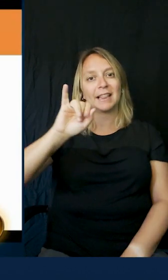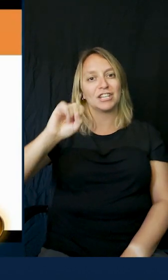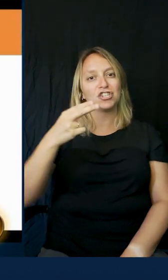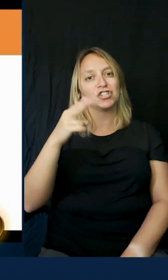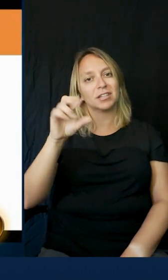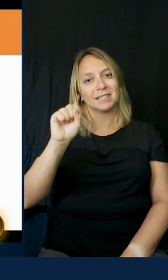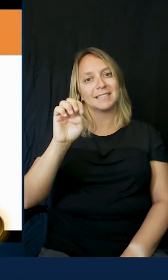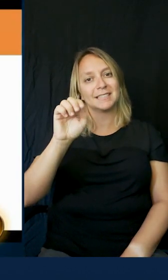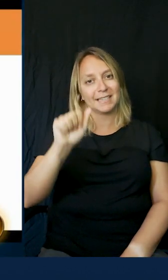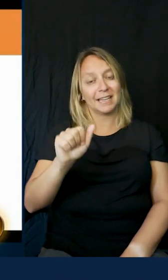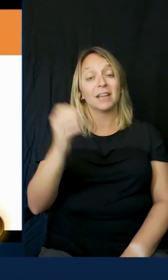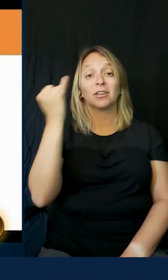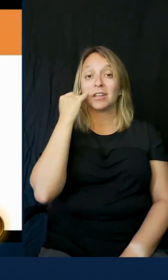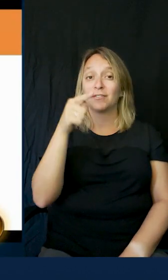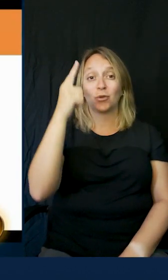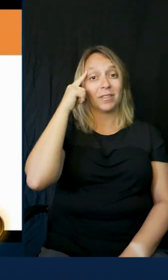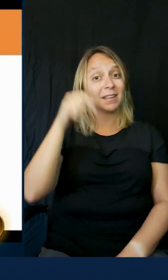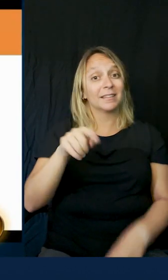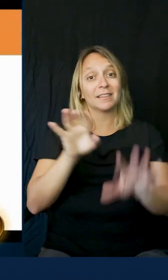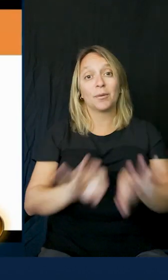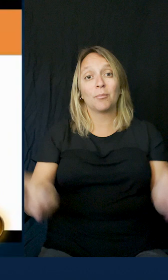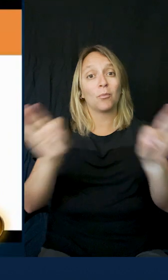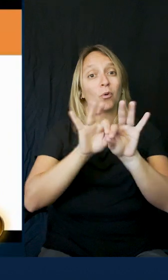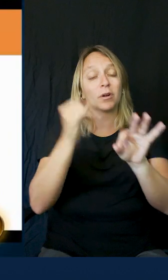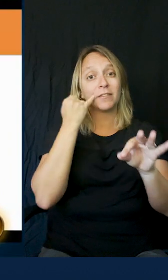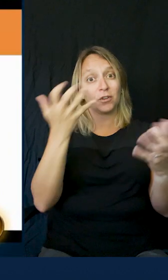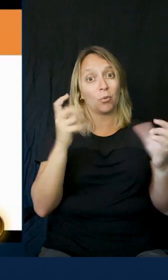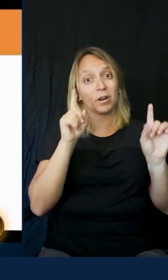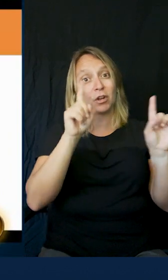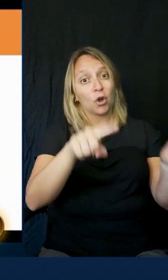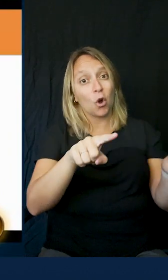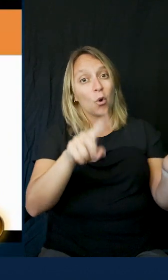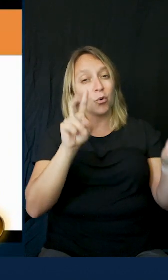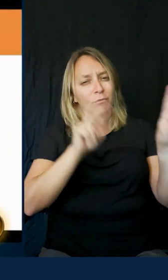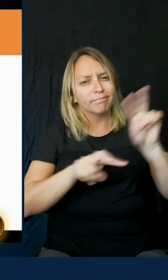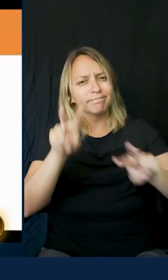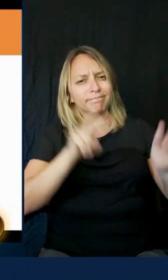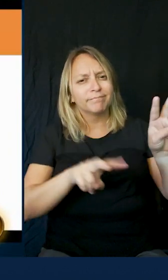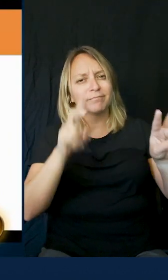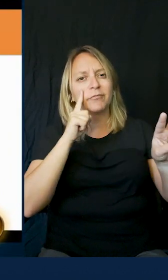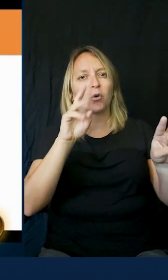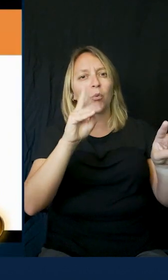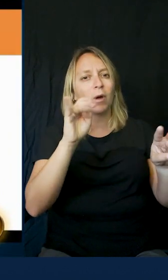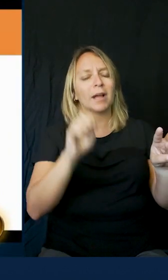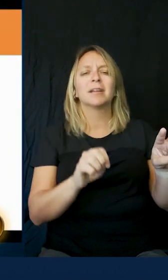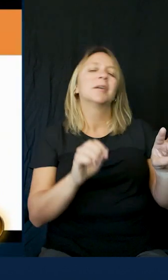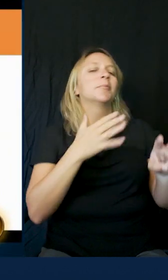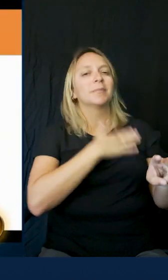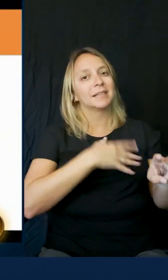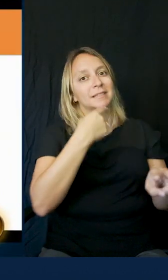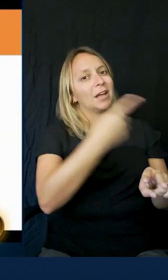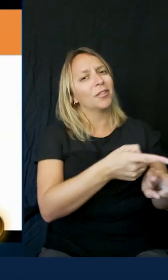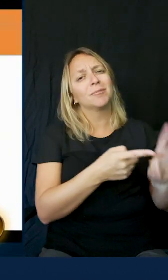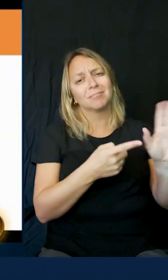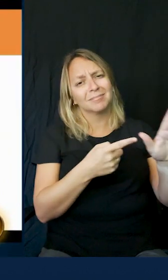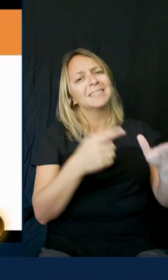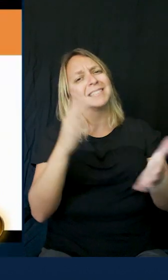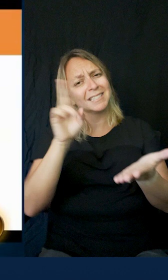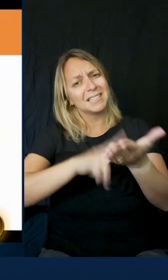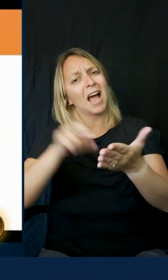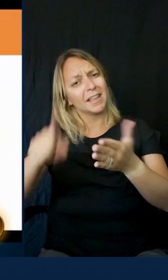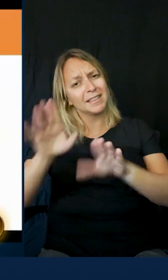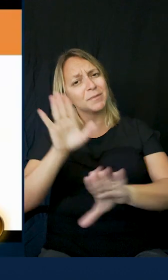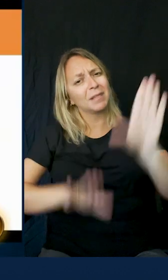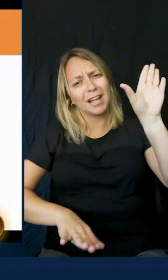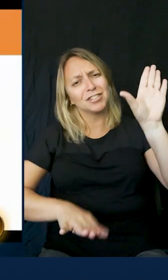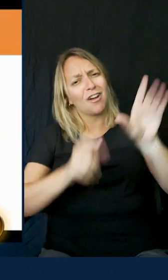So if you do think this is important and you want to go whale watching, please pressure your local tour operators to sign this pledge as well. Thank